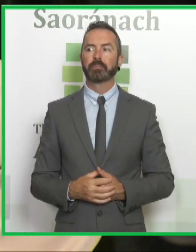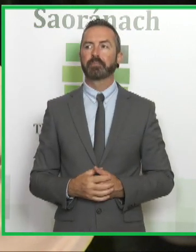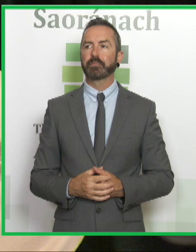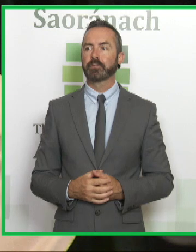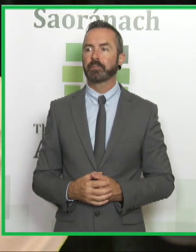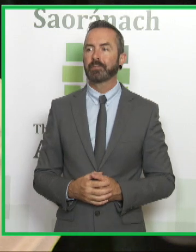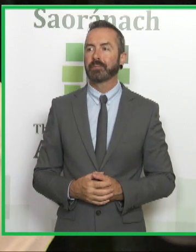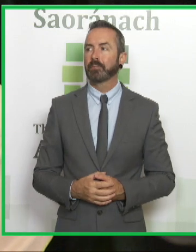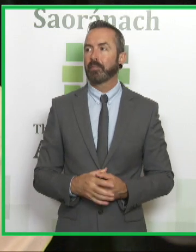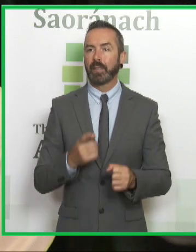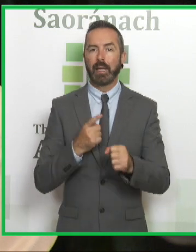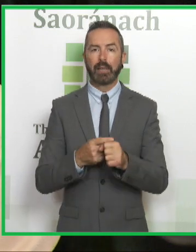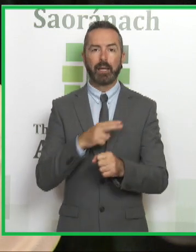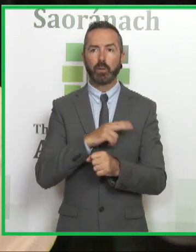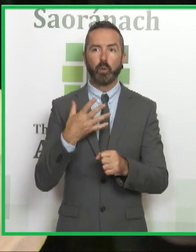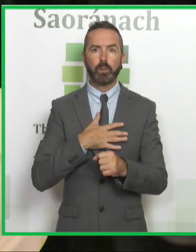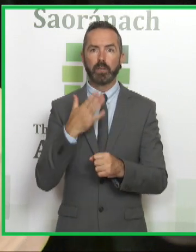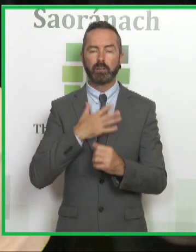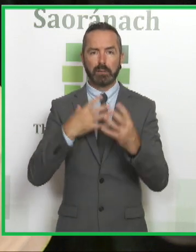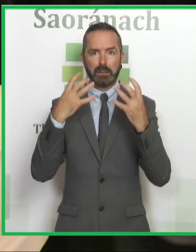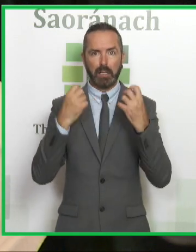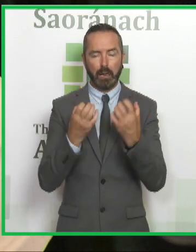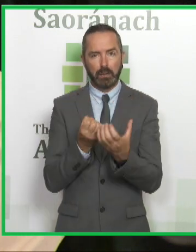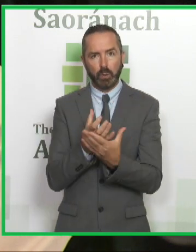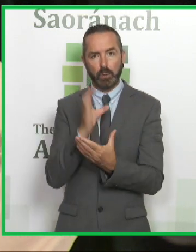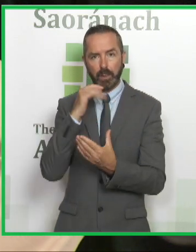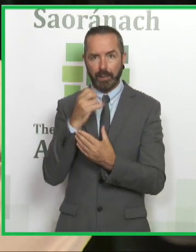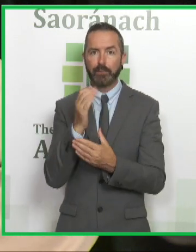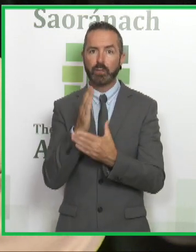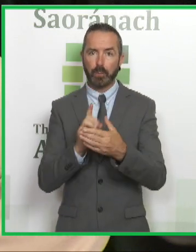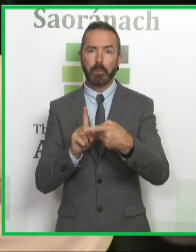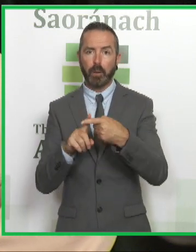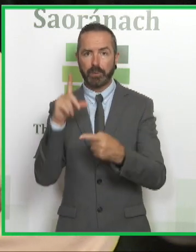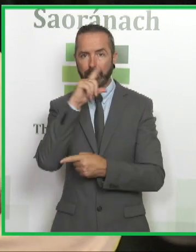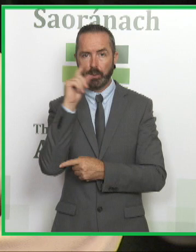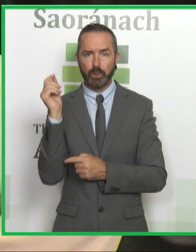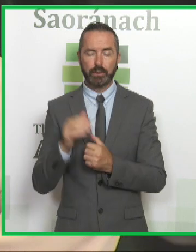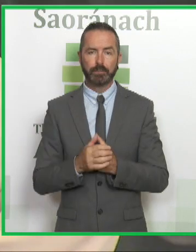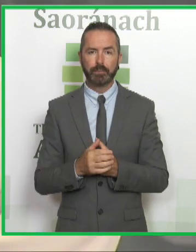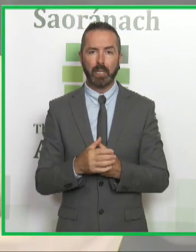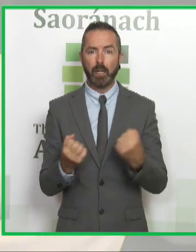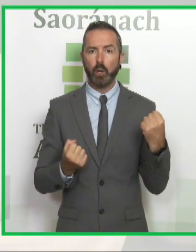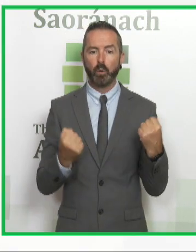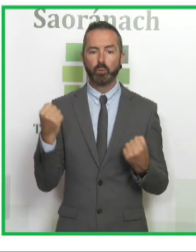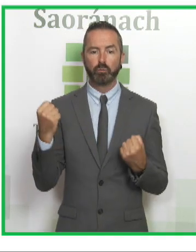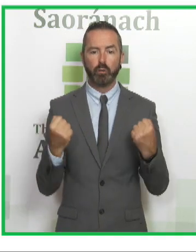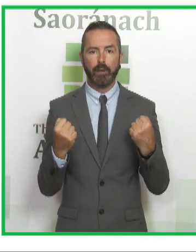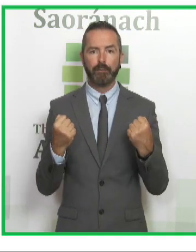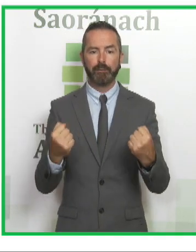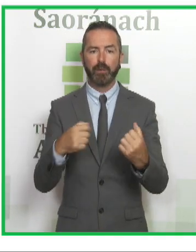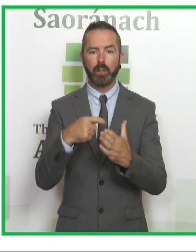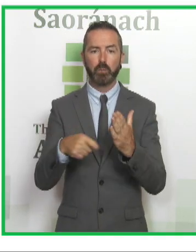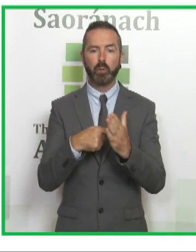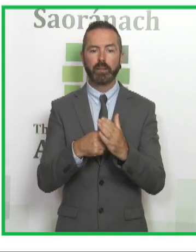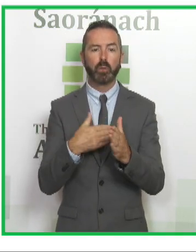Again, as I said, I don't want to be all doom and gloom because I do have some good news. So the Drive project, Drive is a